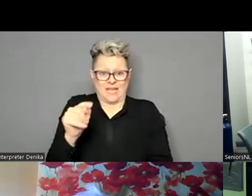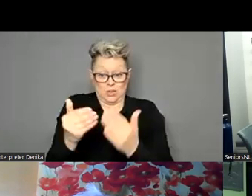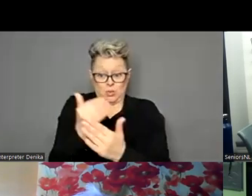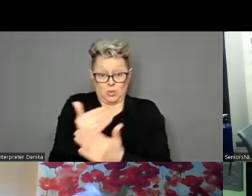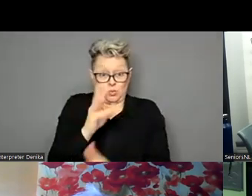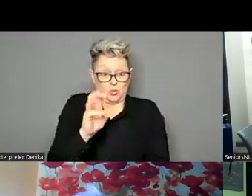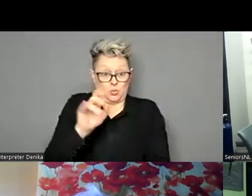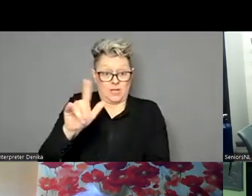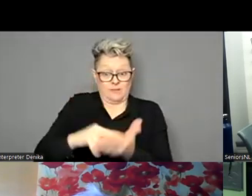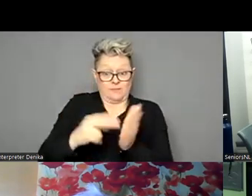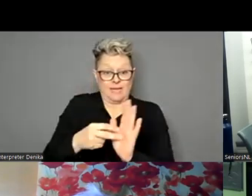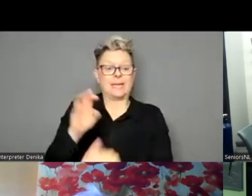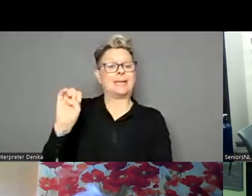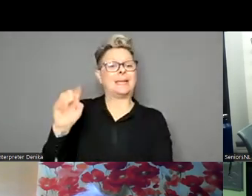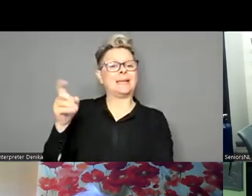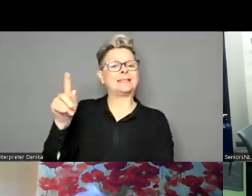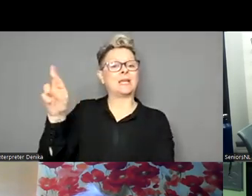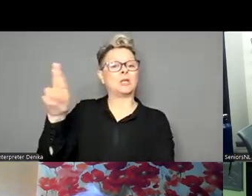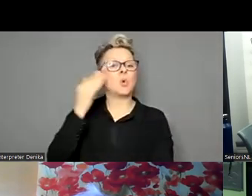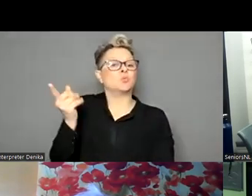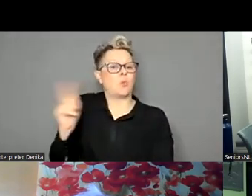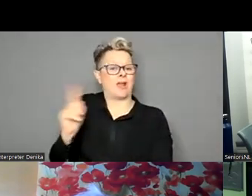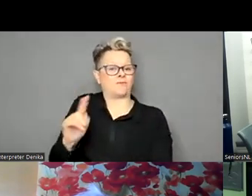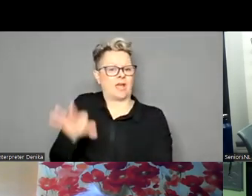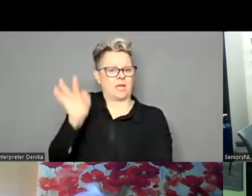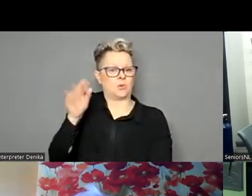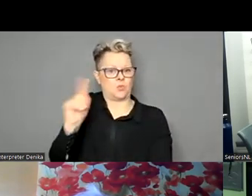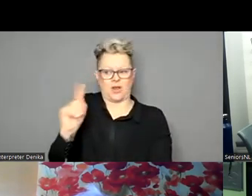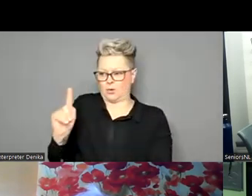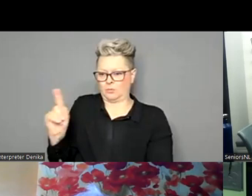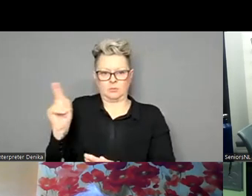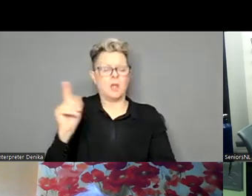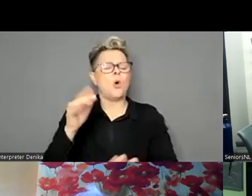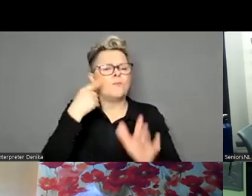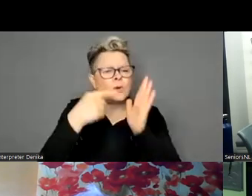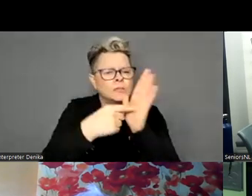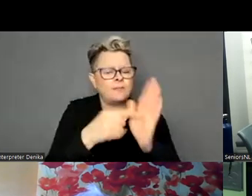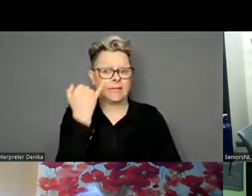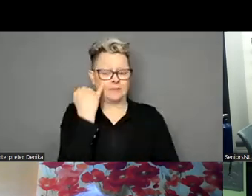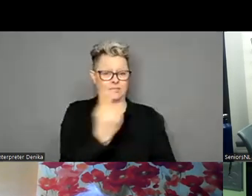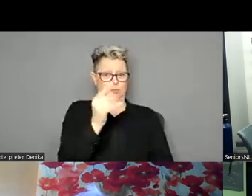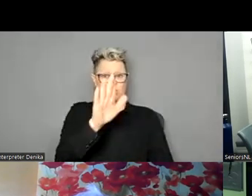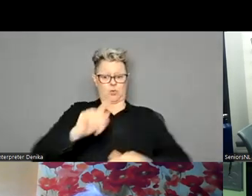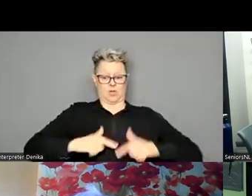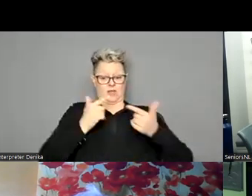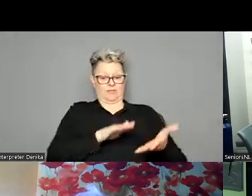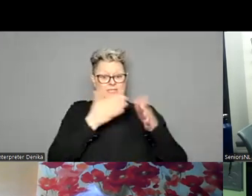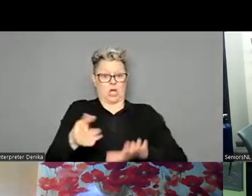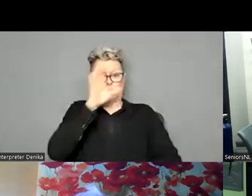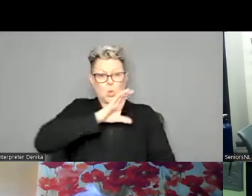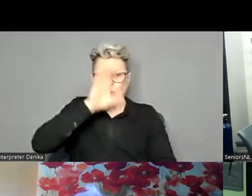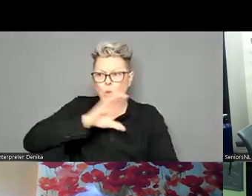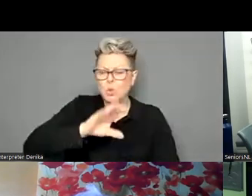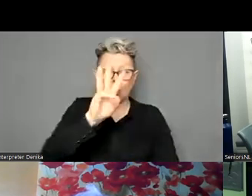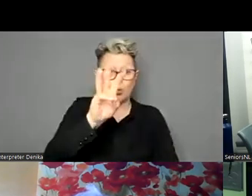by the executor. Actually, that's something I wanted to mention. If someone in your life dies and you are looking for their will, essentially